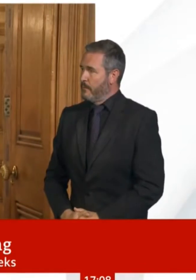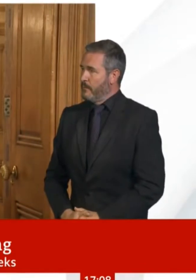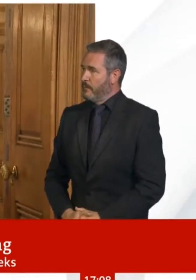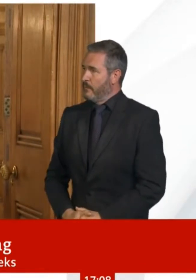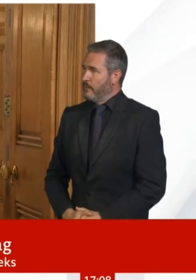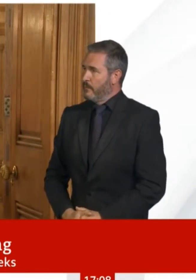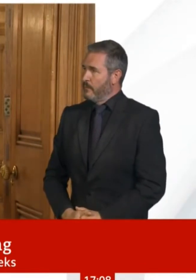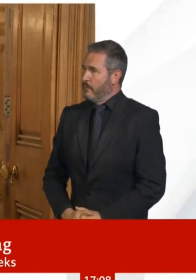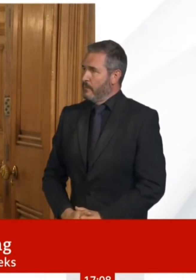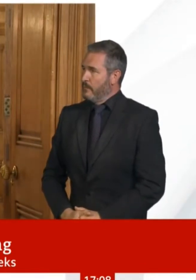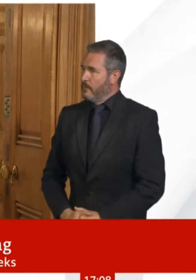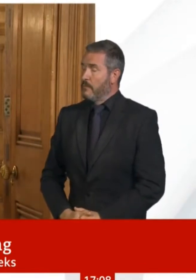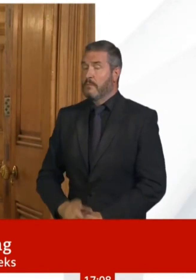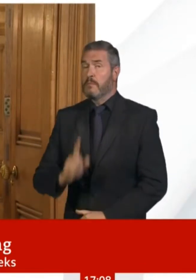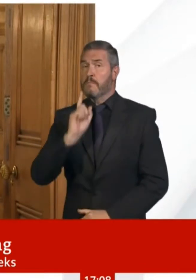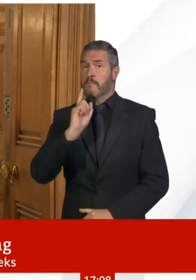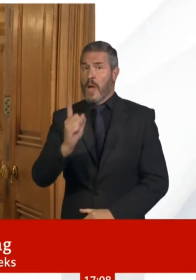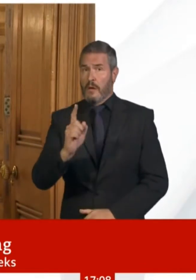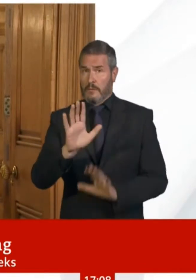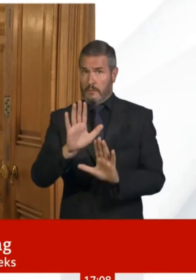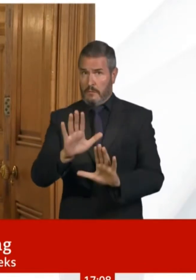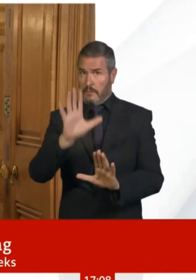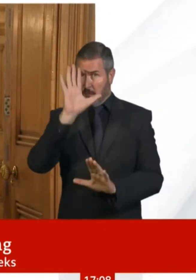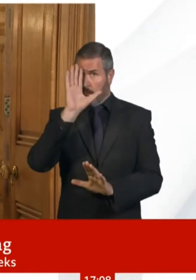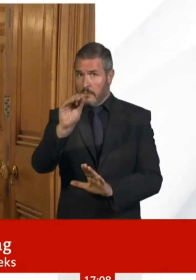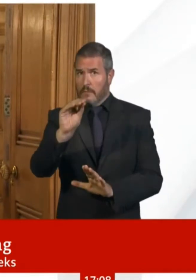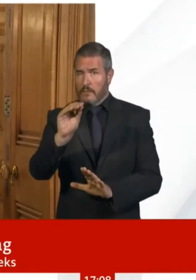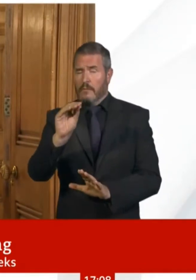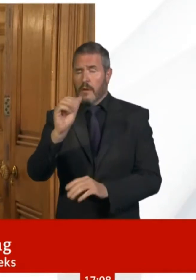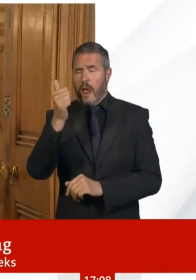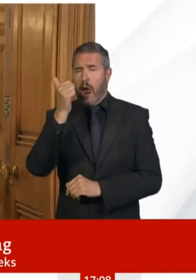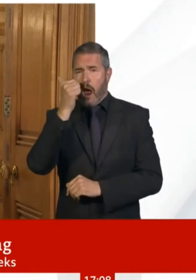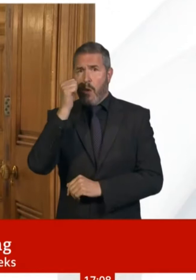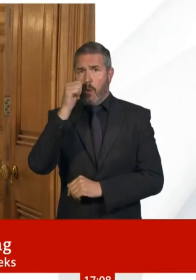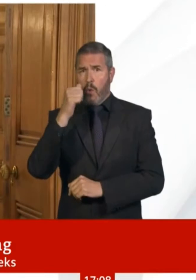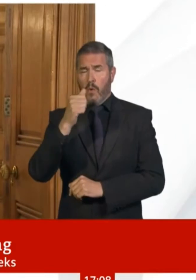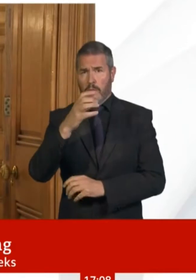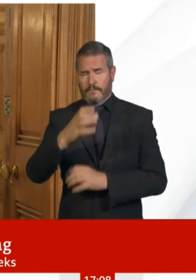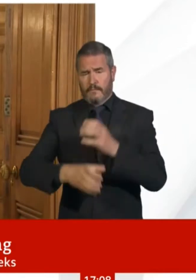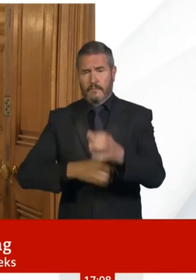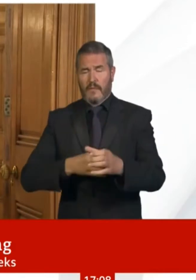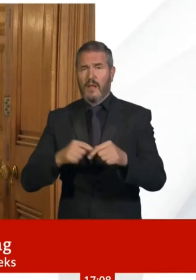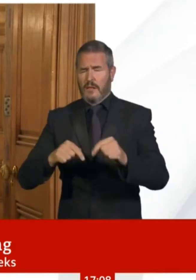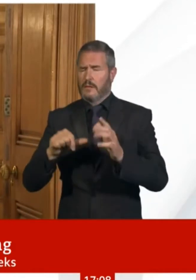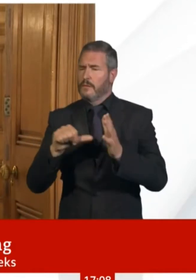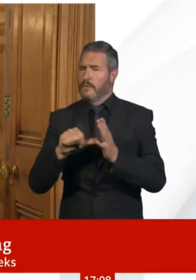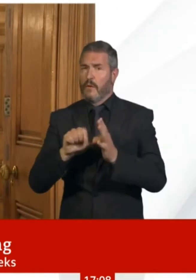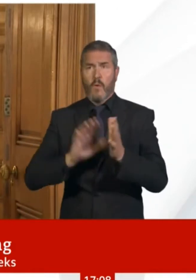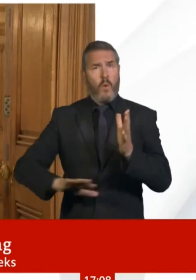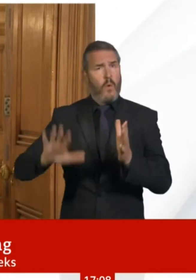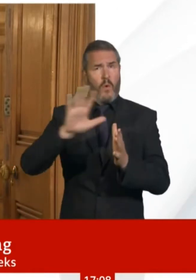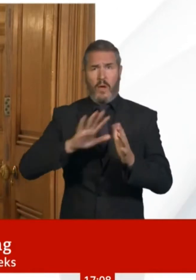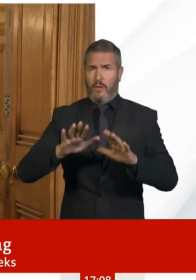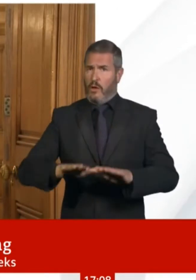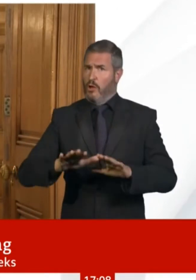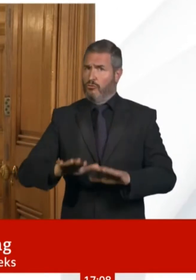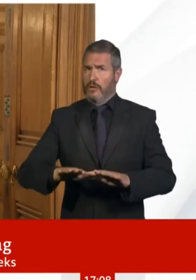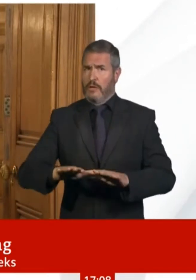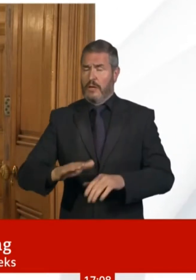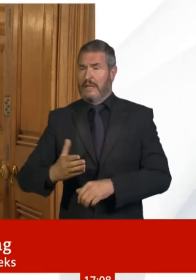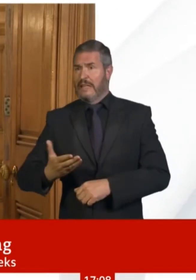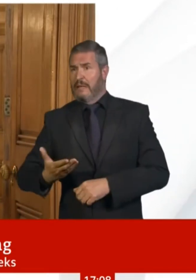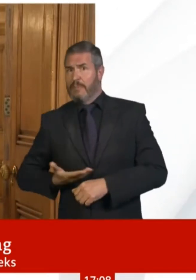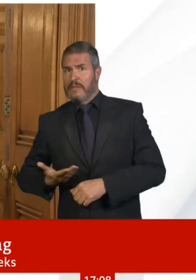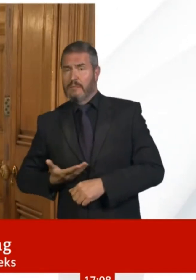Look, I appreciate that the impact of these measures is considerable on people, on businesses across the country, whether it's the costs